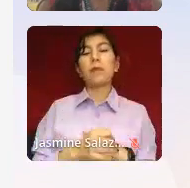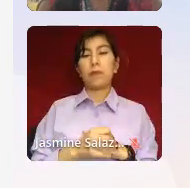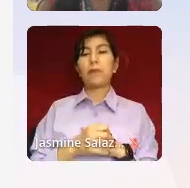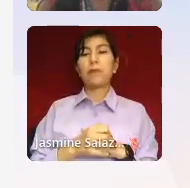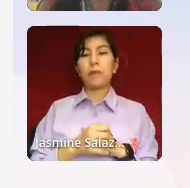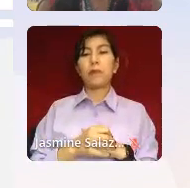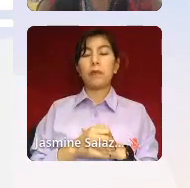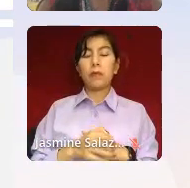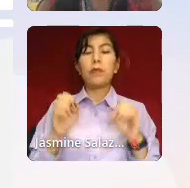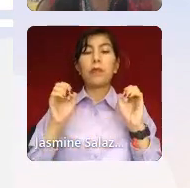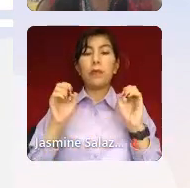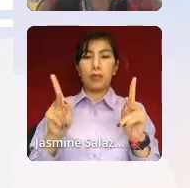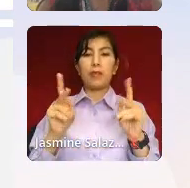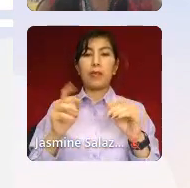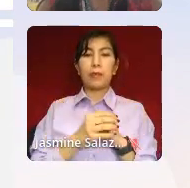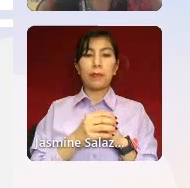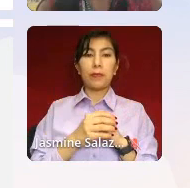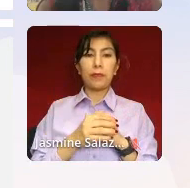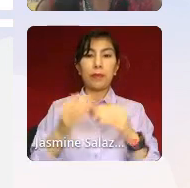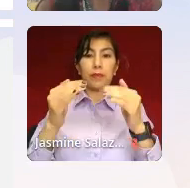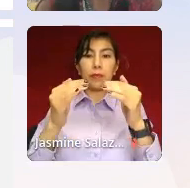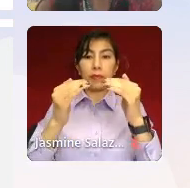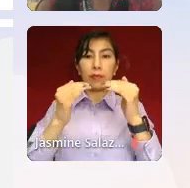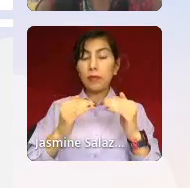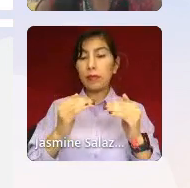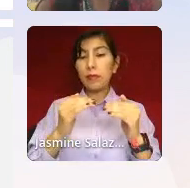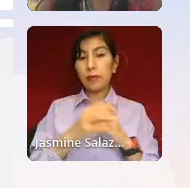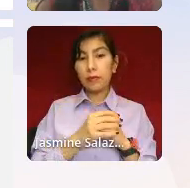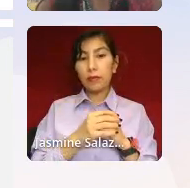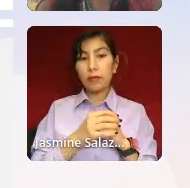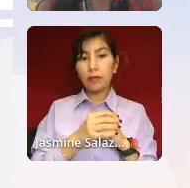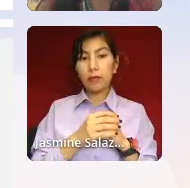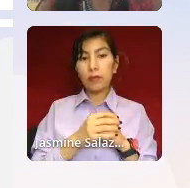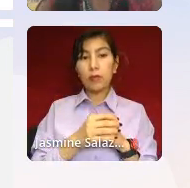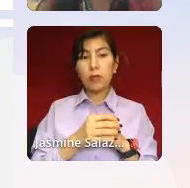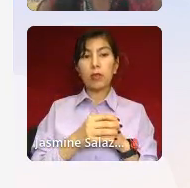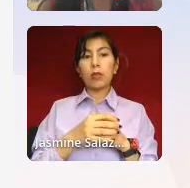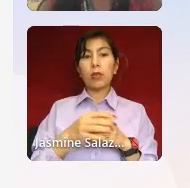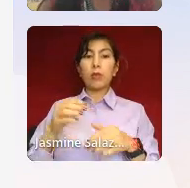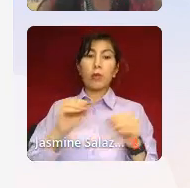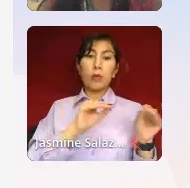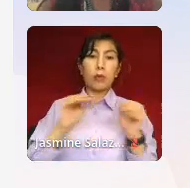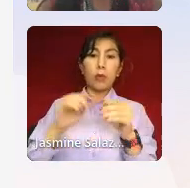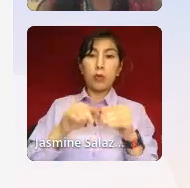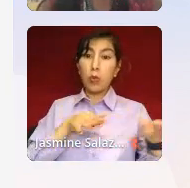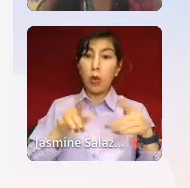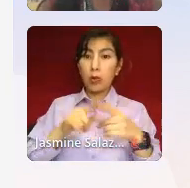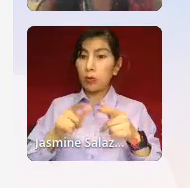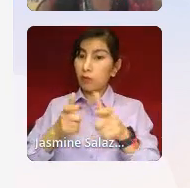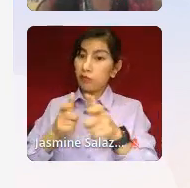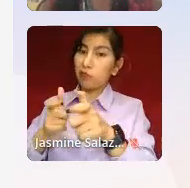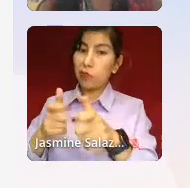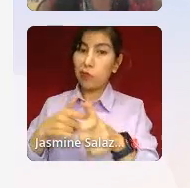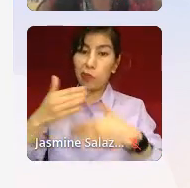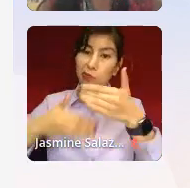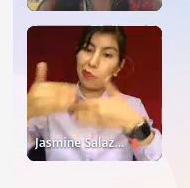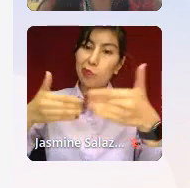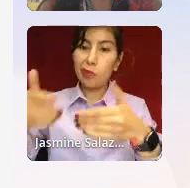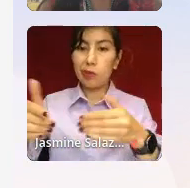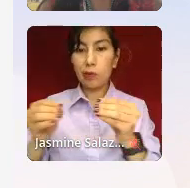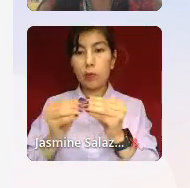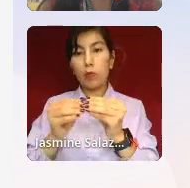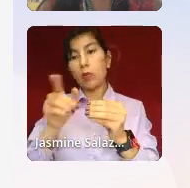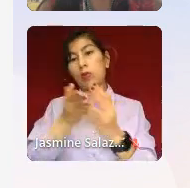Okay, so next up, we're going to move this from a walk to a jog. I'm going to move us a little bit faster through these icons.